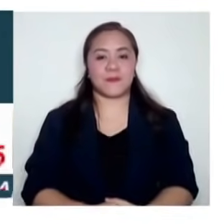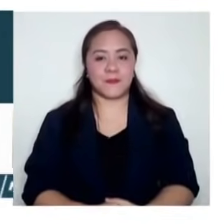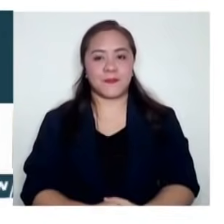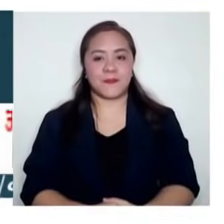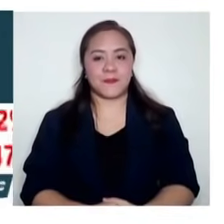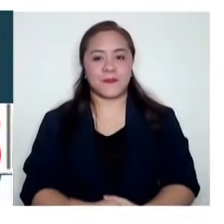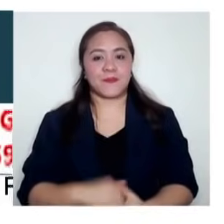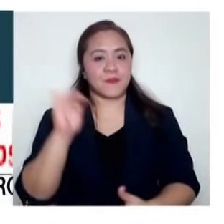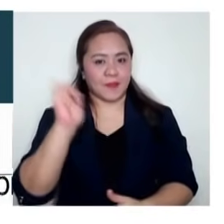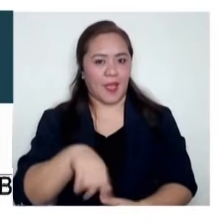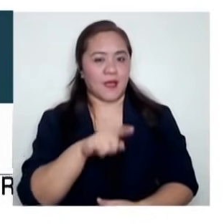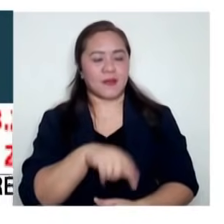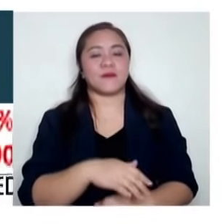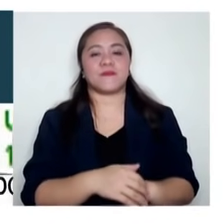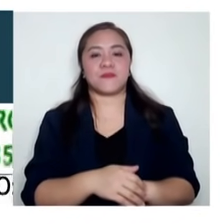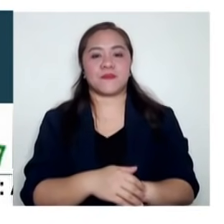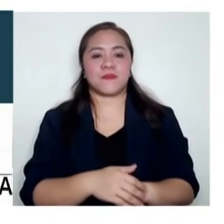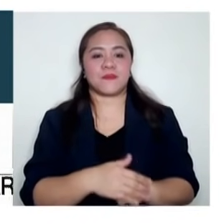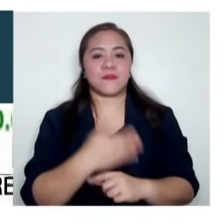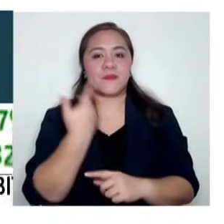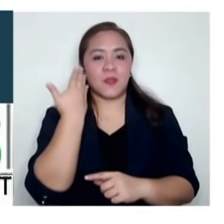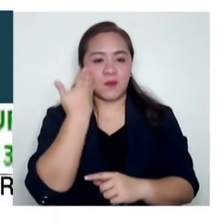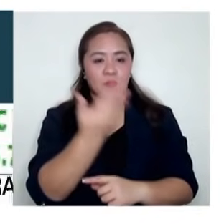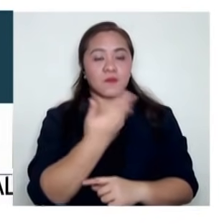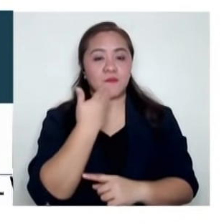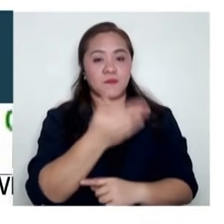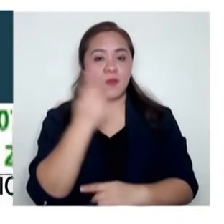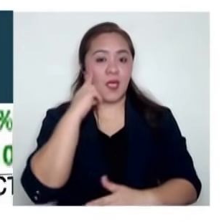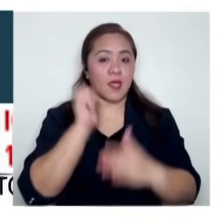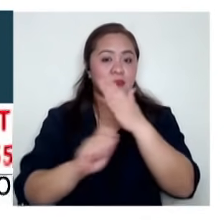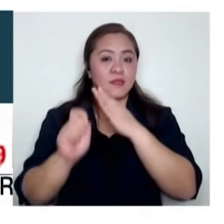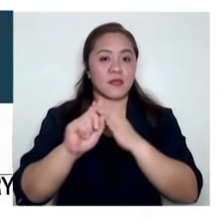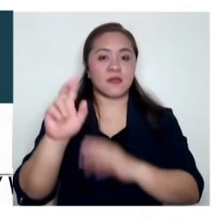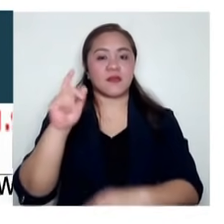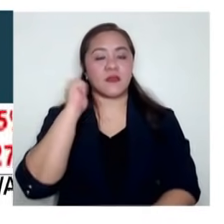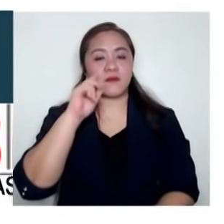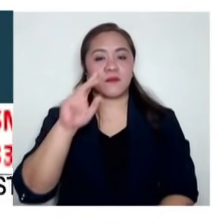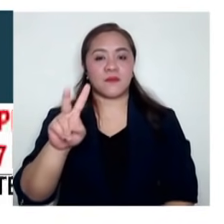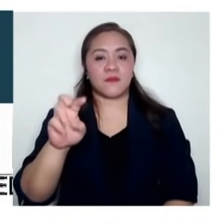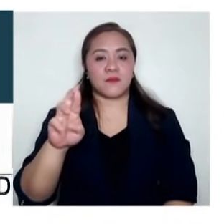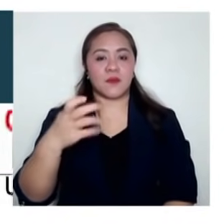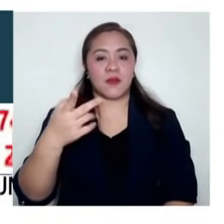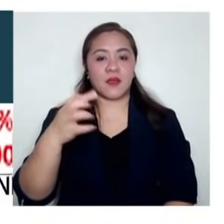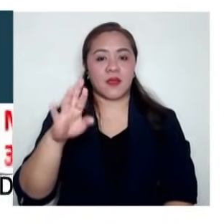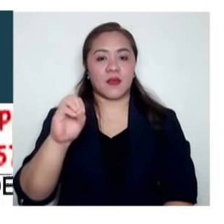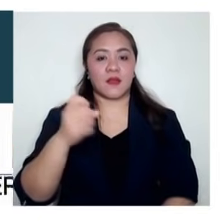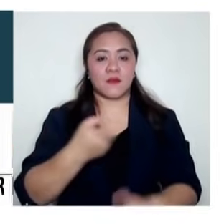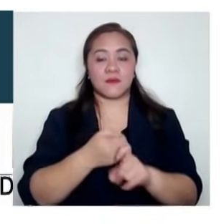to have to leave it at that. Maria Rosario Vergeire, Undersecretary of the DOH, also